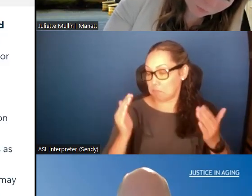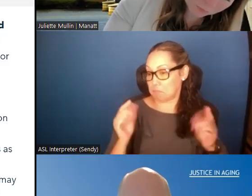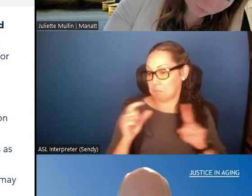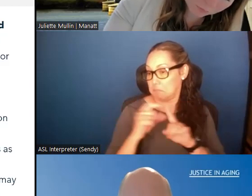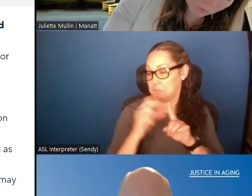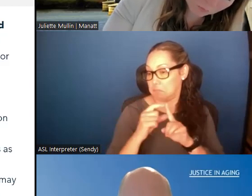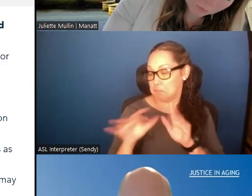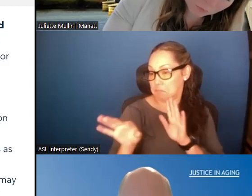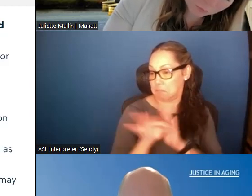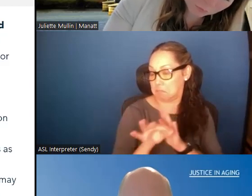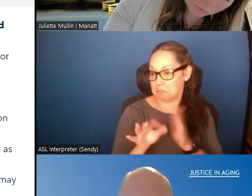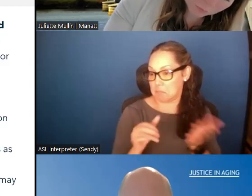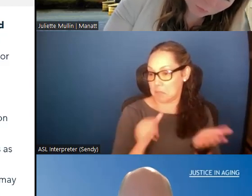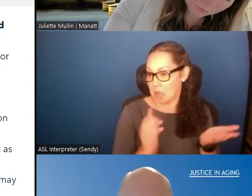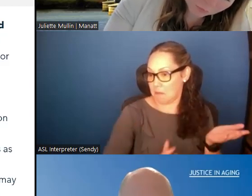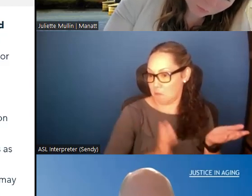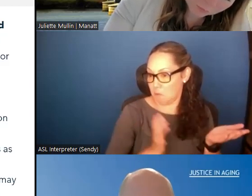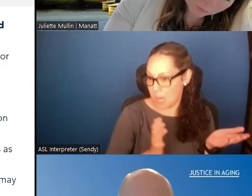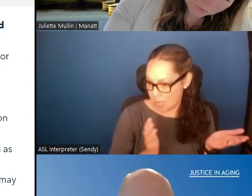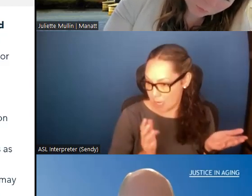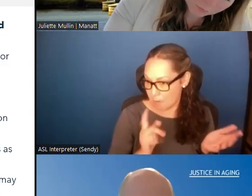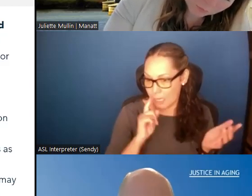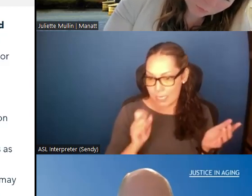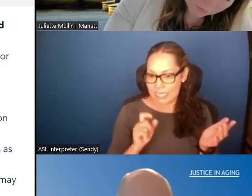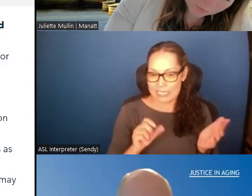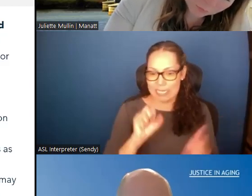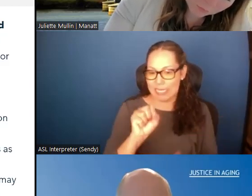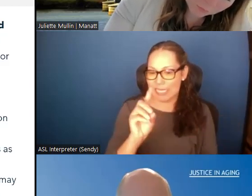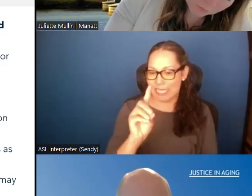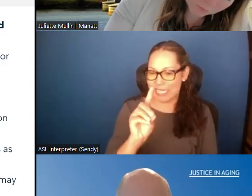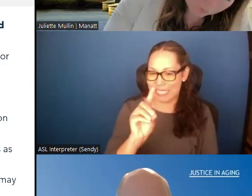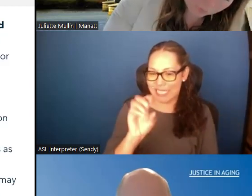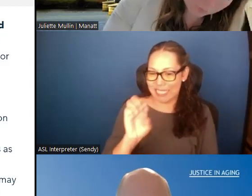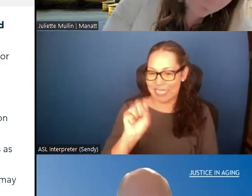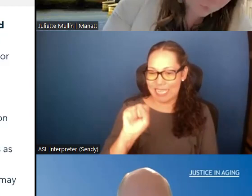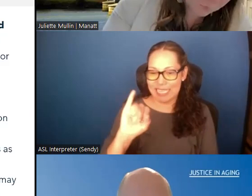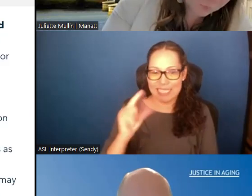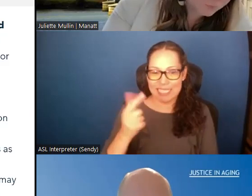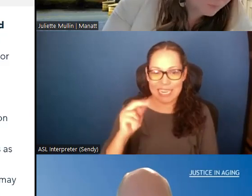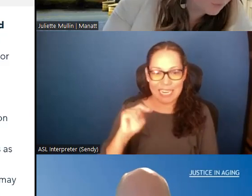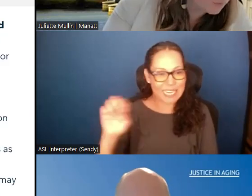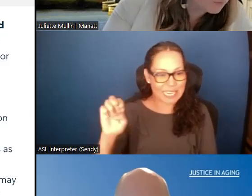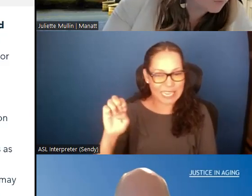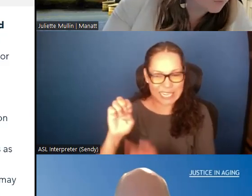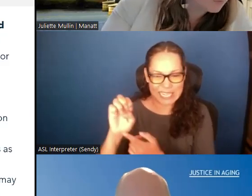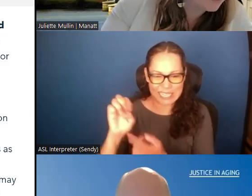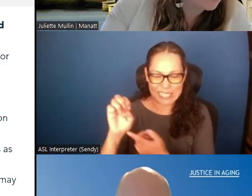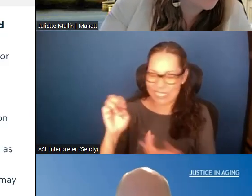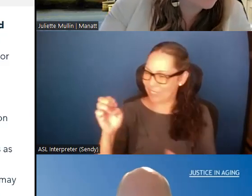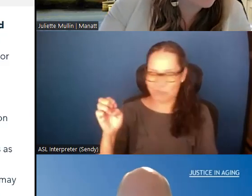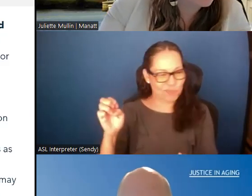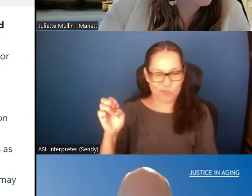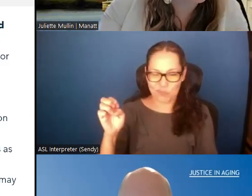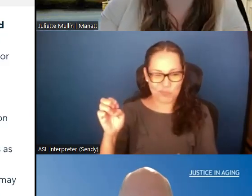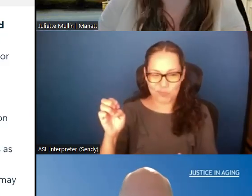trying to come up with a formal designee, and even the bullet point right below that, convening the ombudsman and the